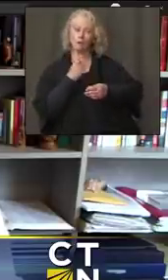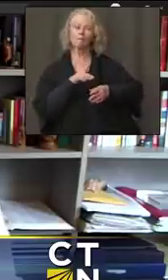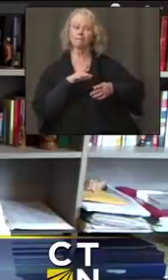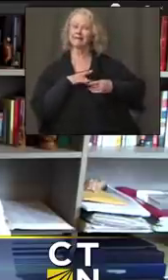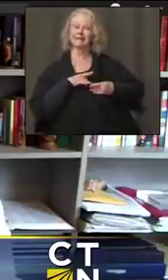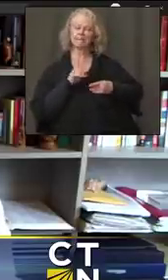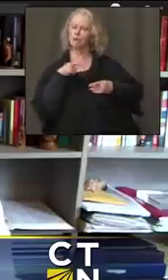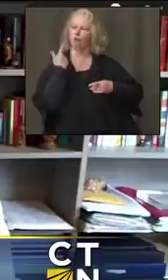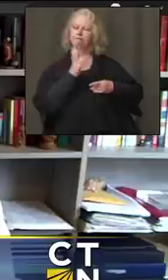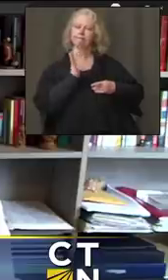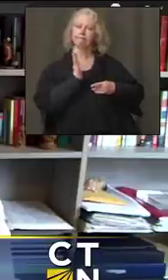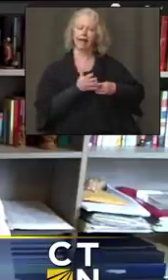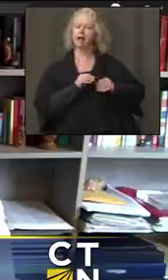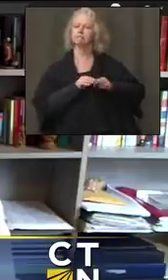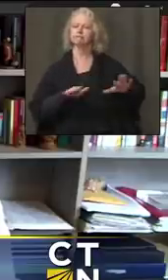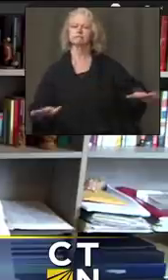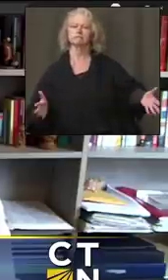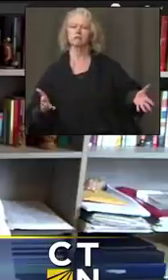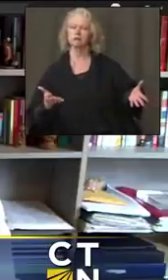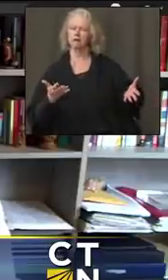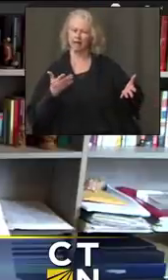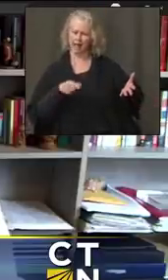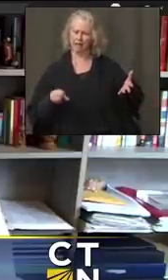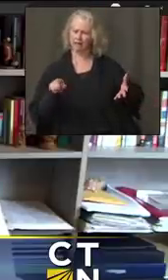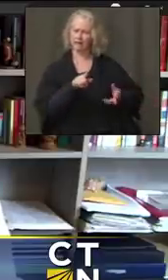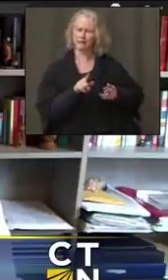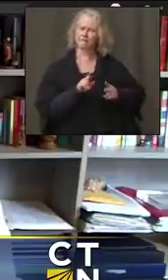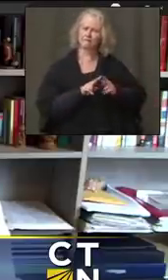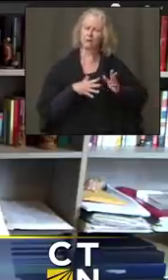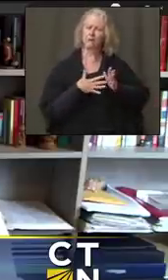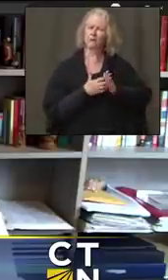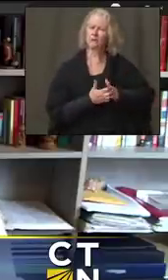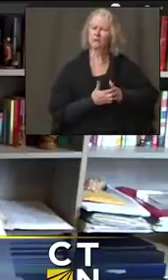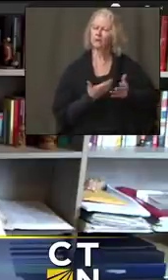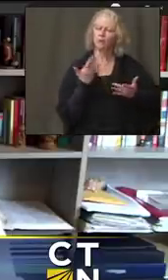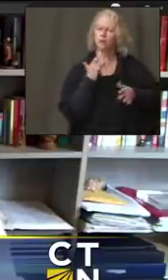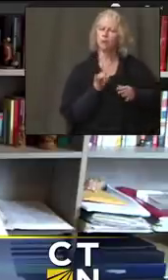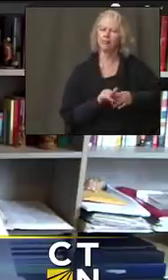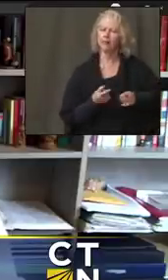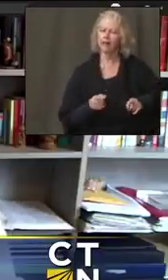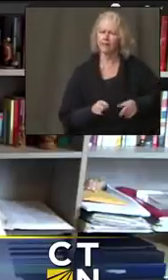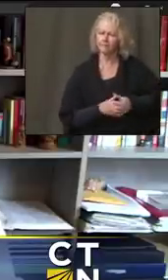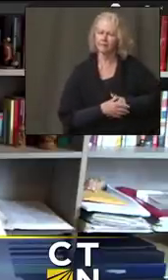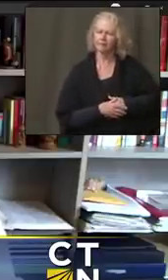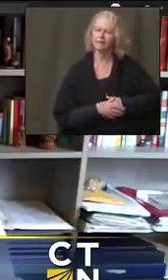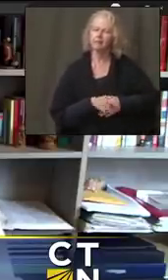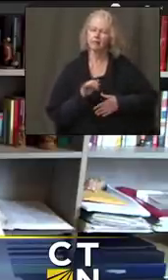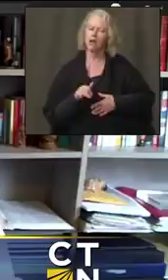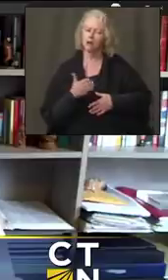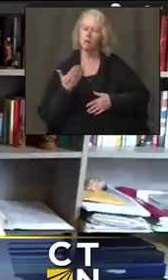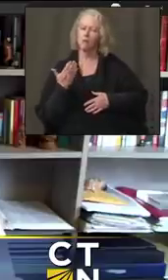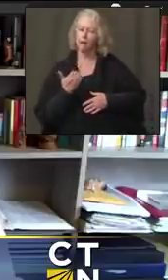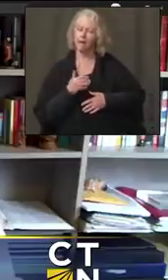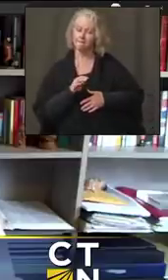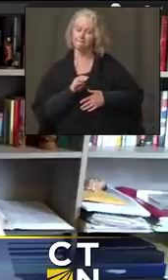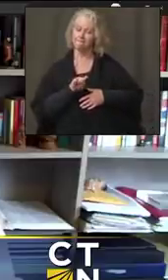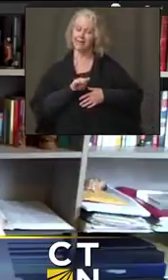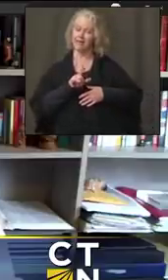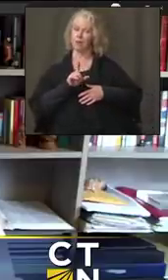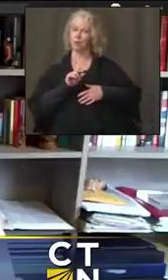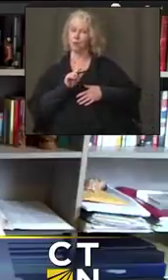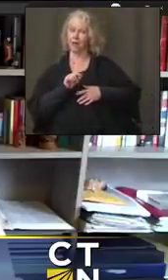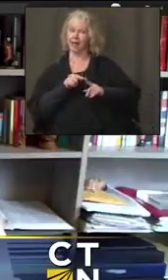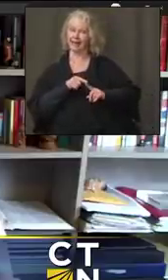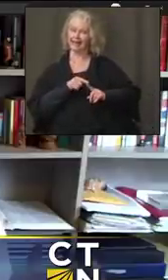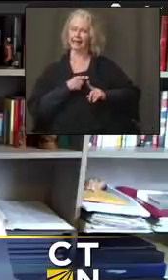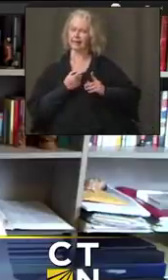and actually infecting a very highly vulnerable population, people at risk for disease. So that's why, May 20th is an important